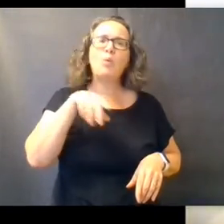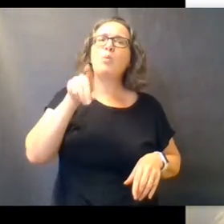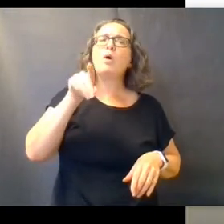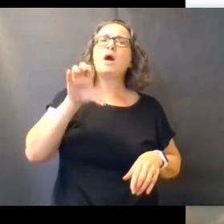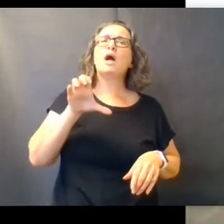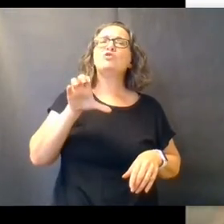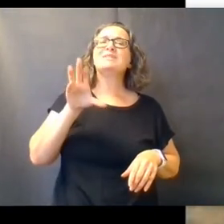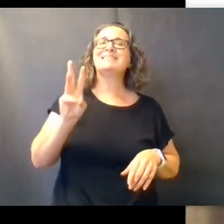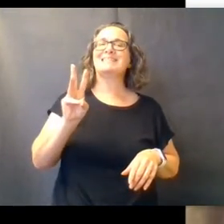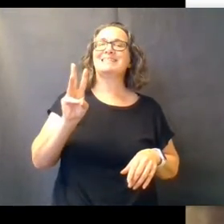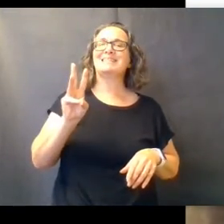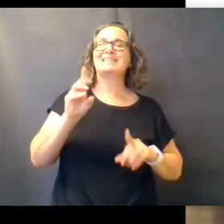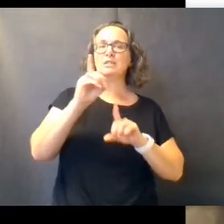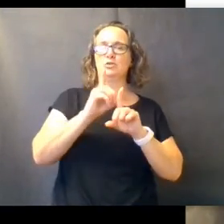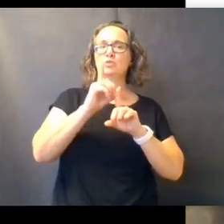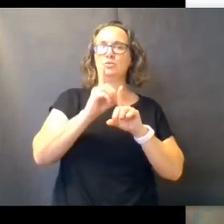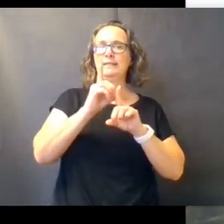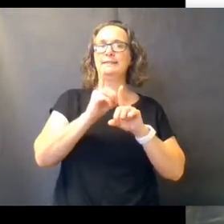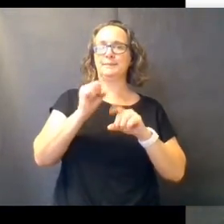106 degrees.